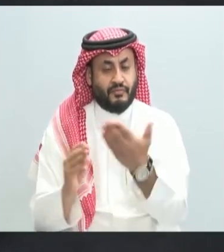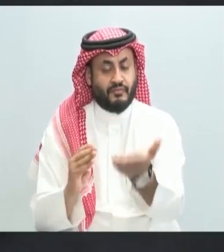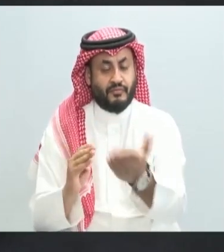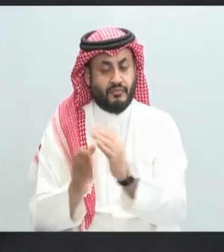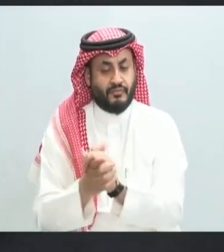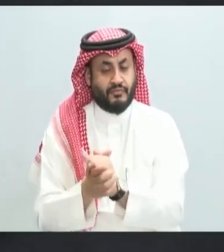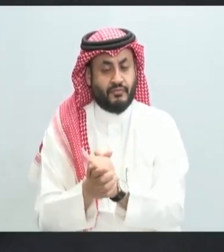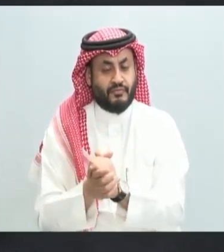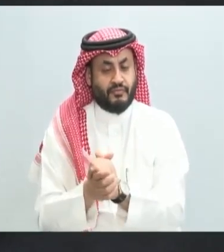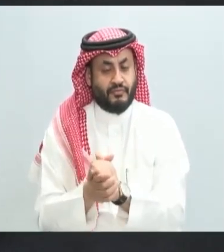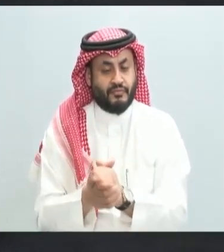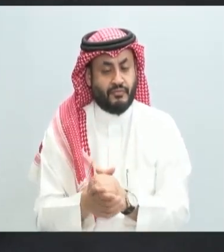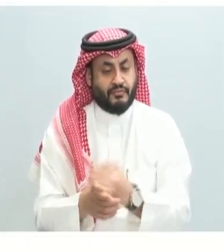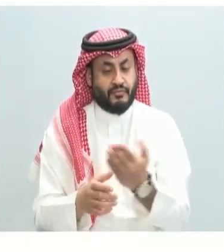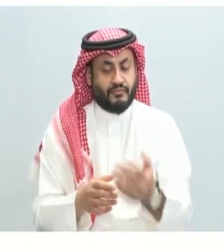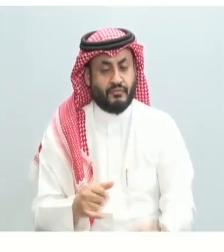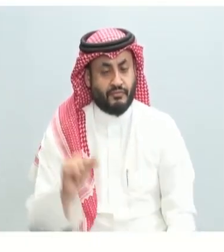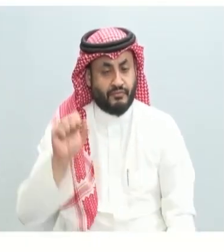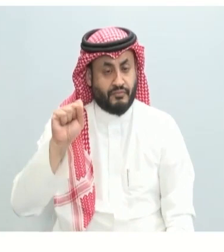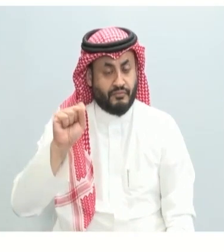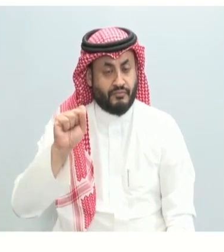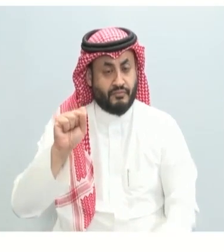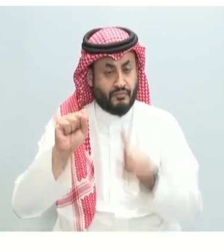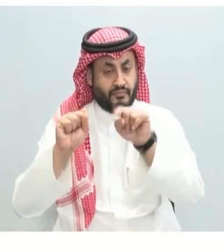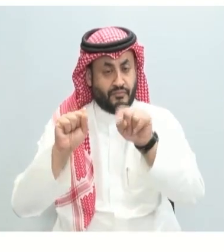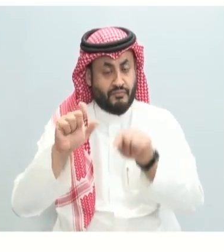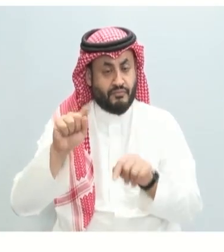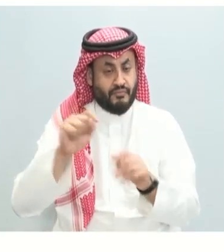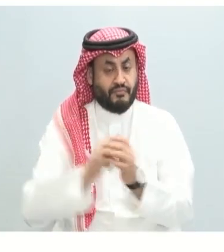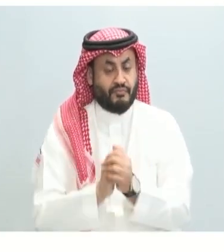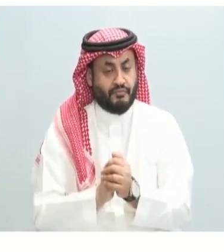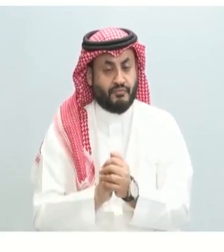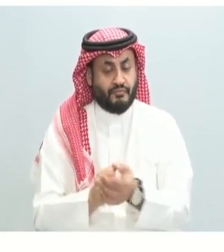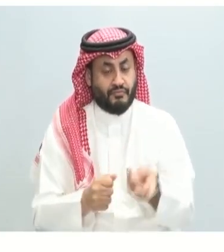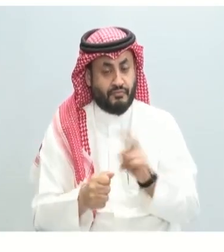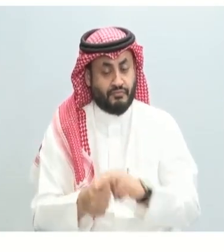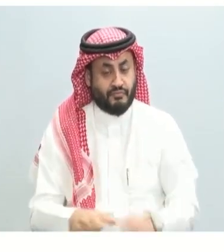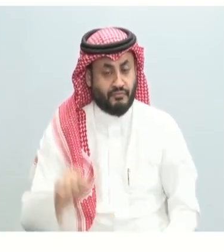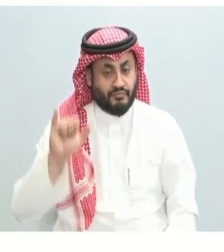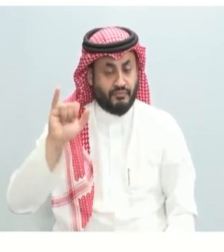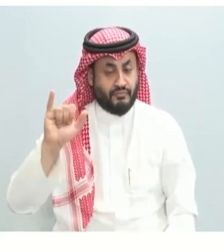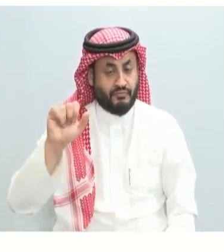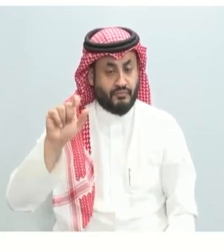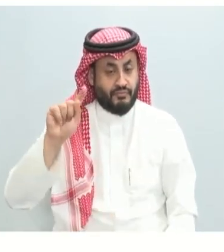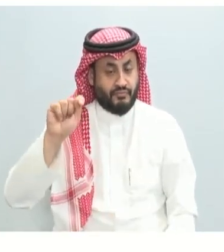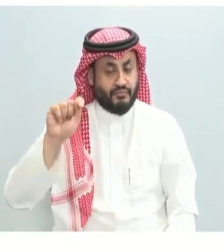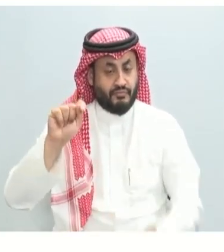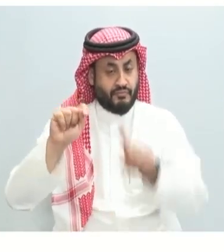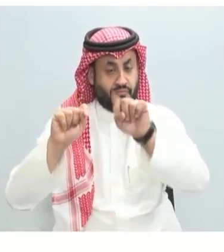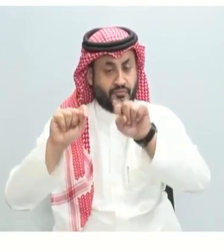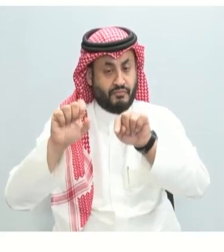answer by saying, it's. It's. So, for example, what's